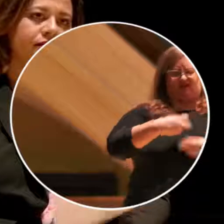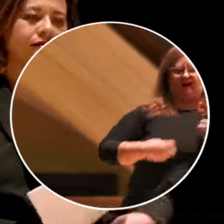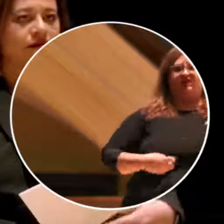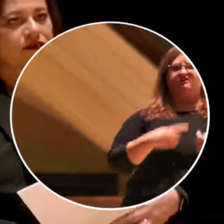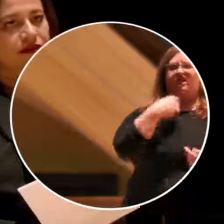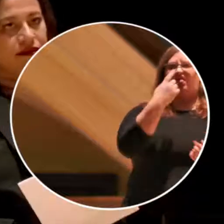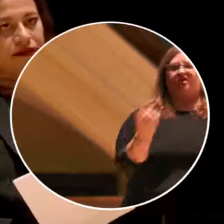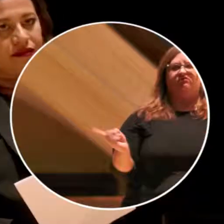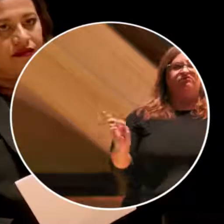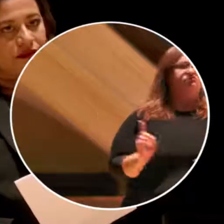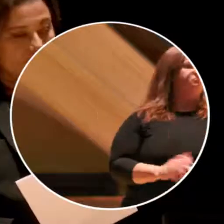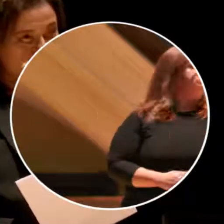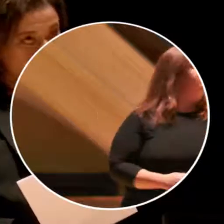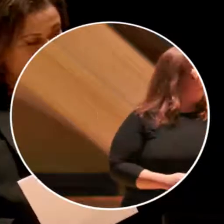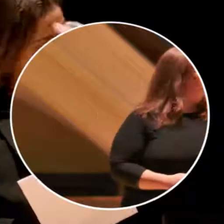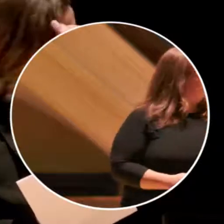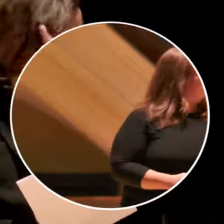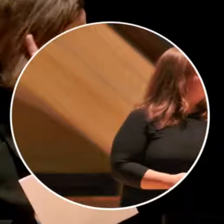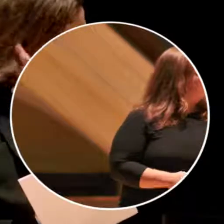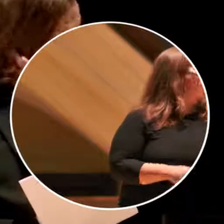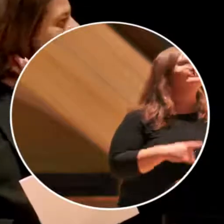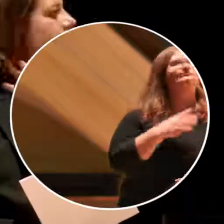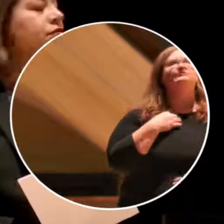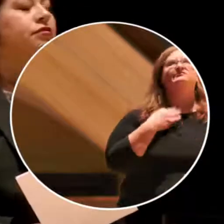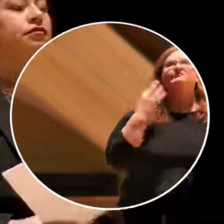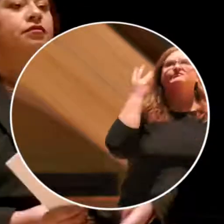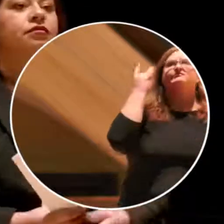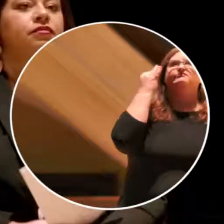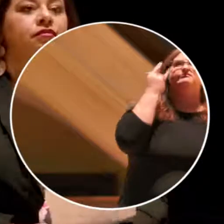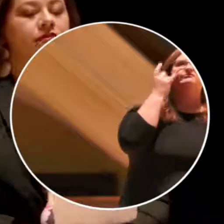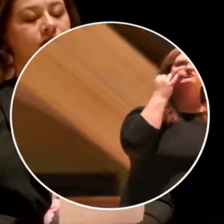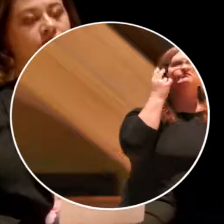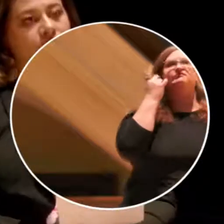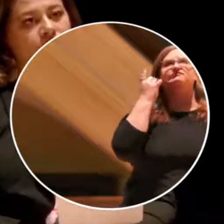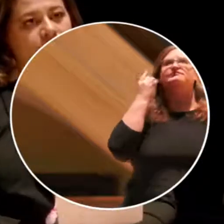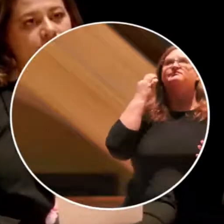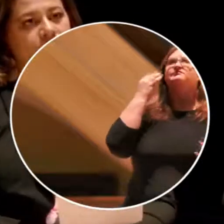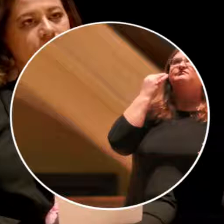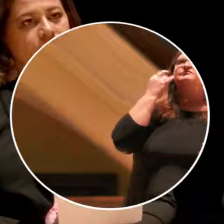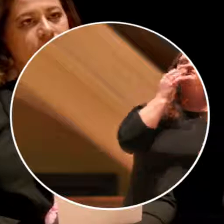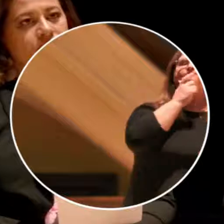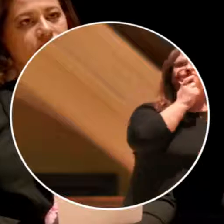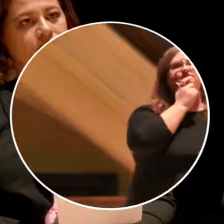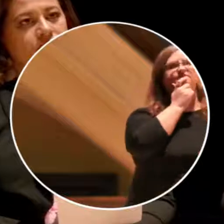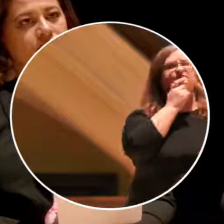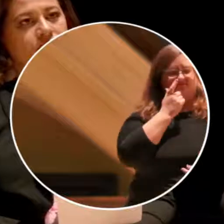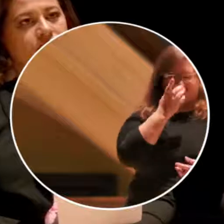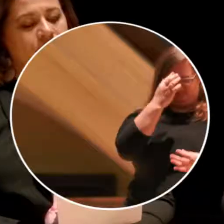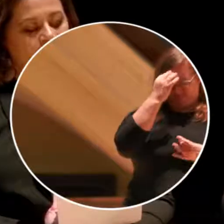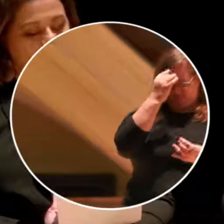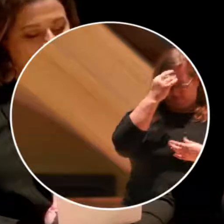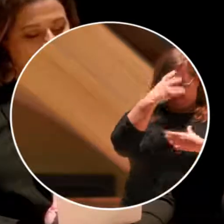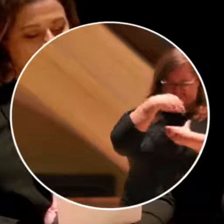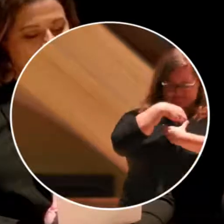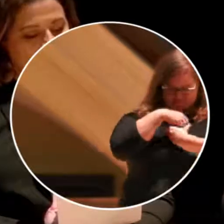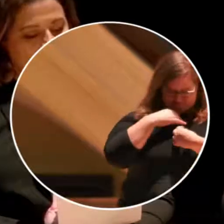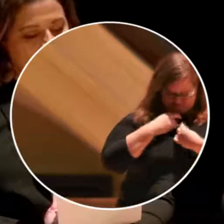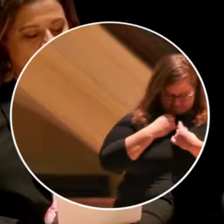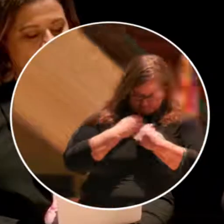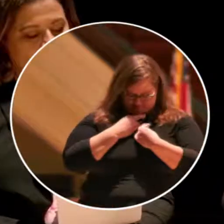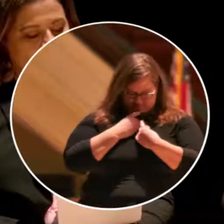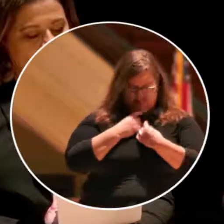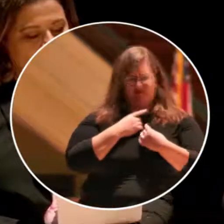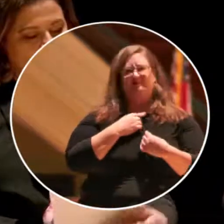As I allow my inner voice to travel through my head and into my heart, I ask the question, are you,